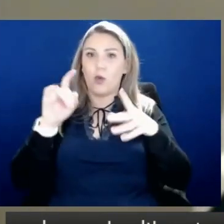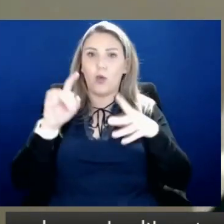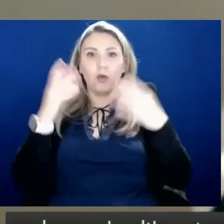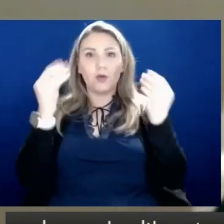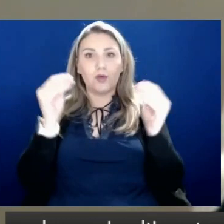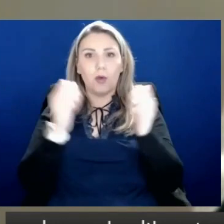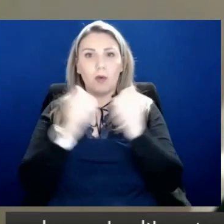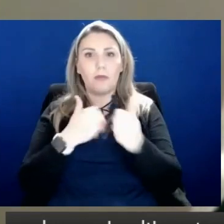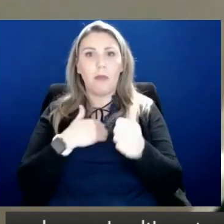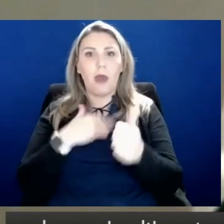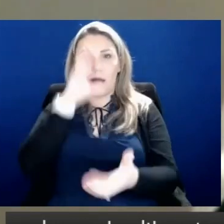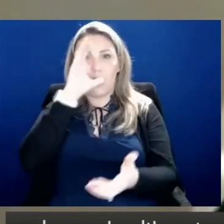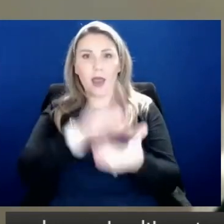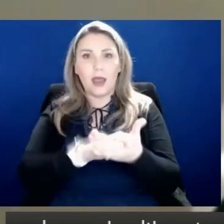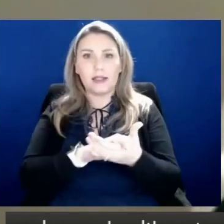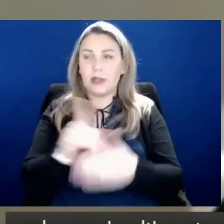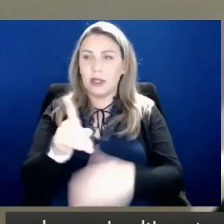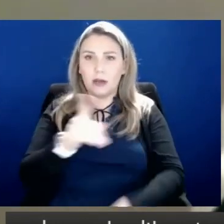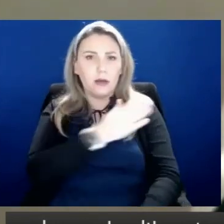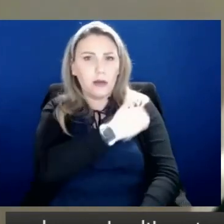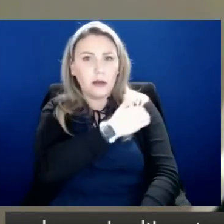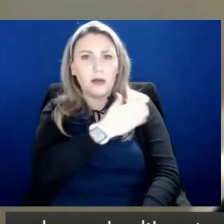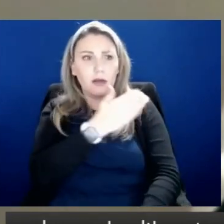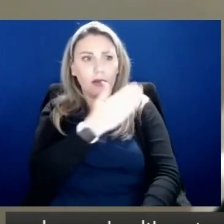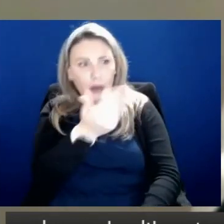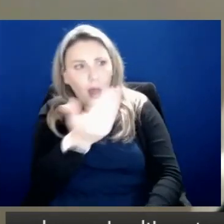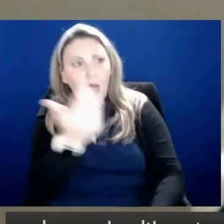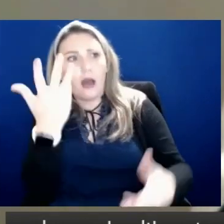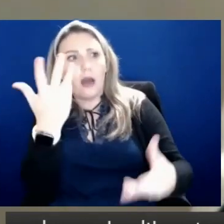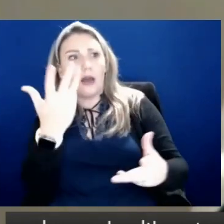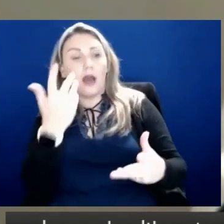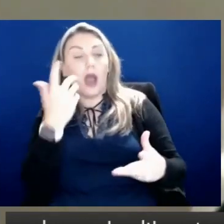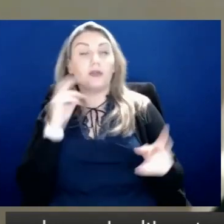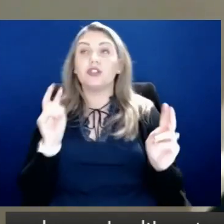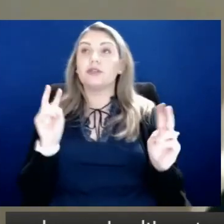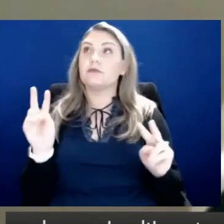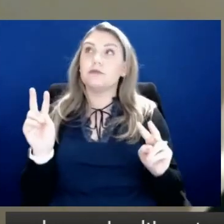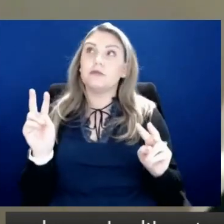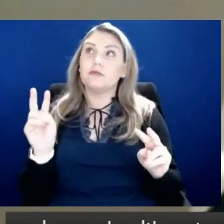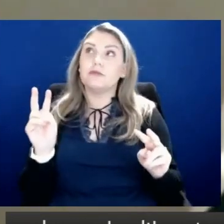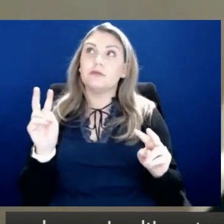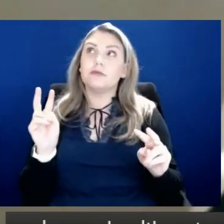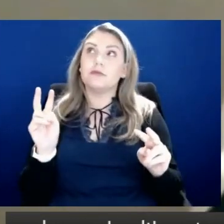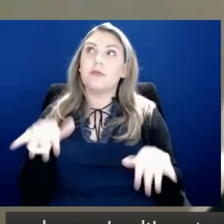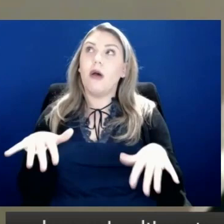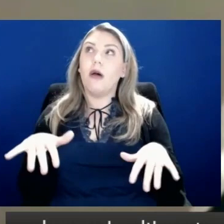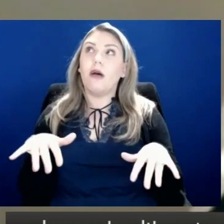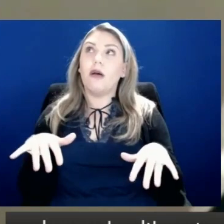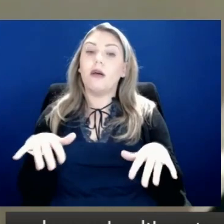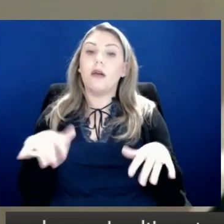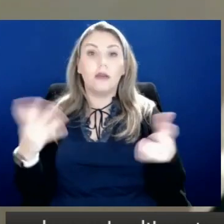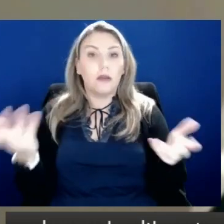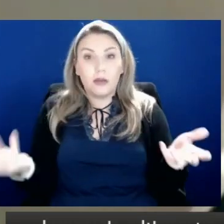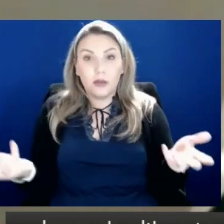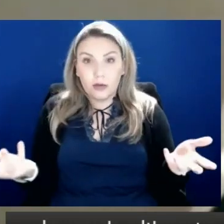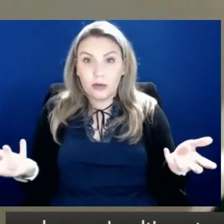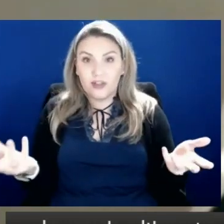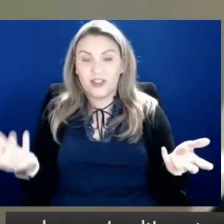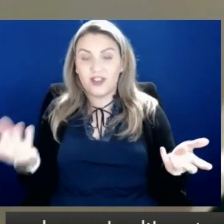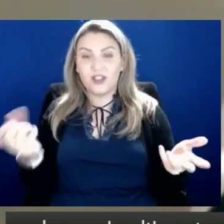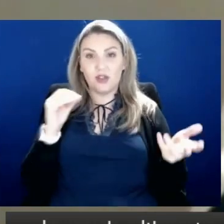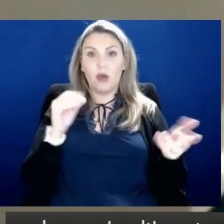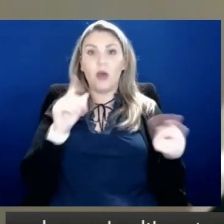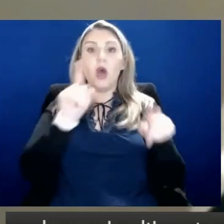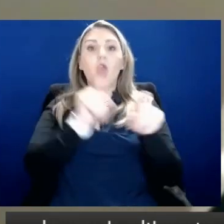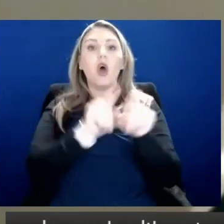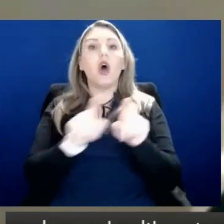to tap me to move on because I was just staring off in space. And so that also led